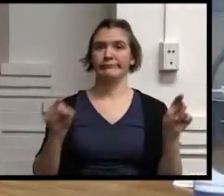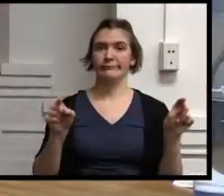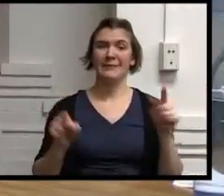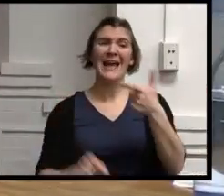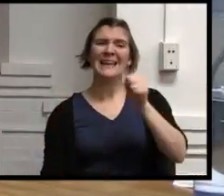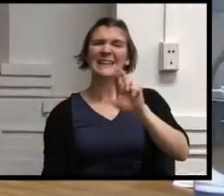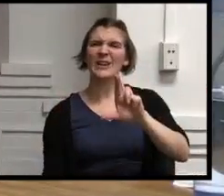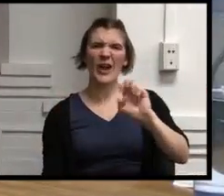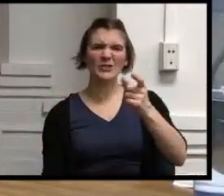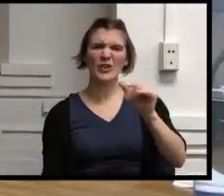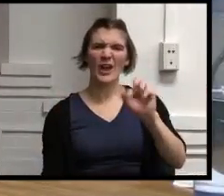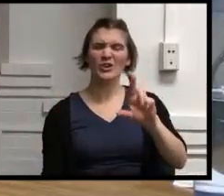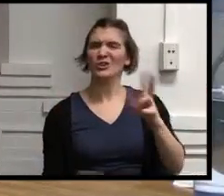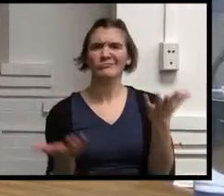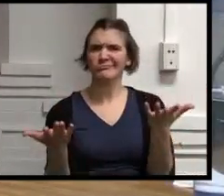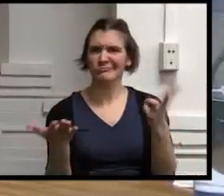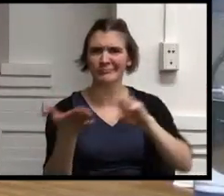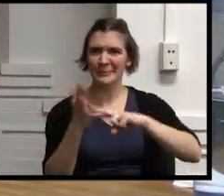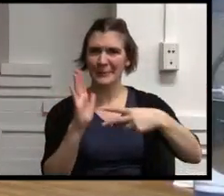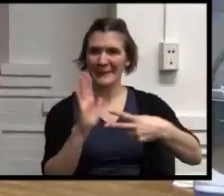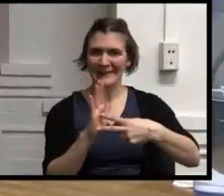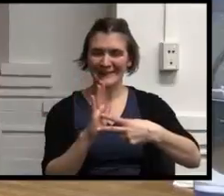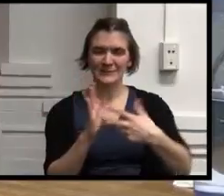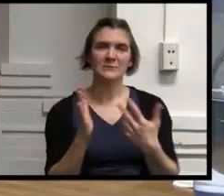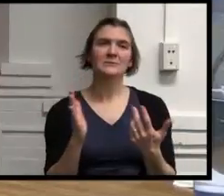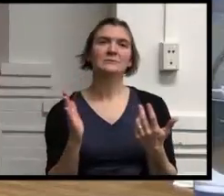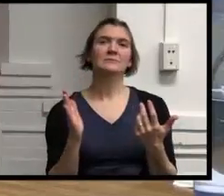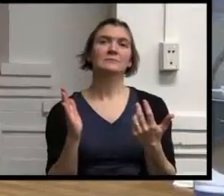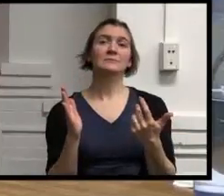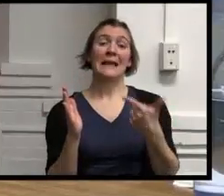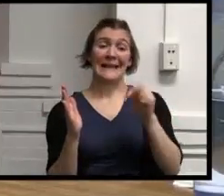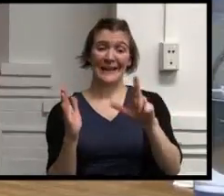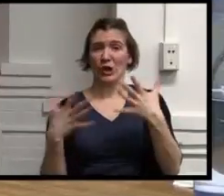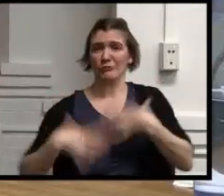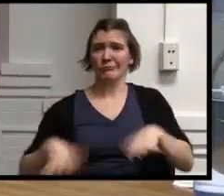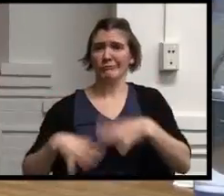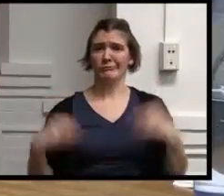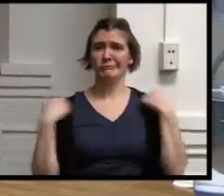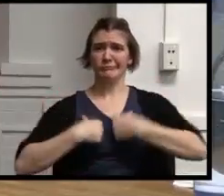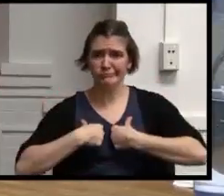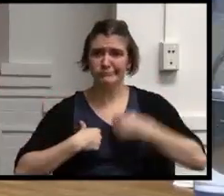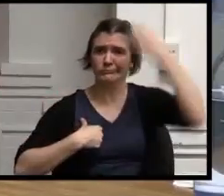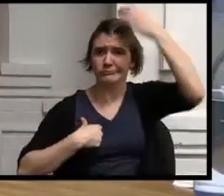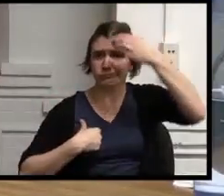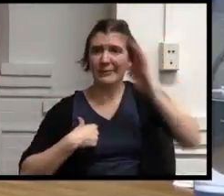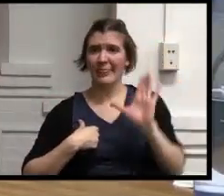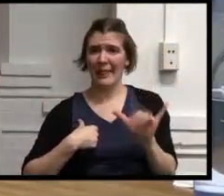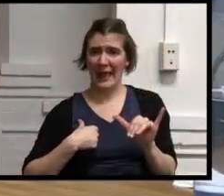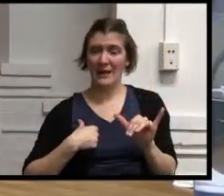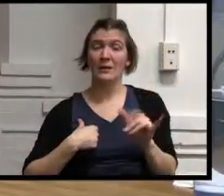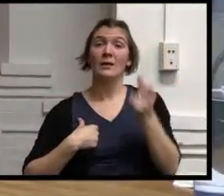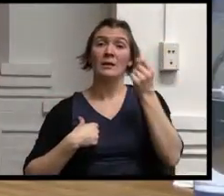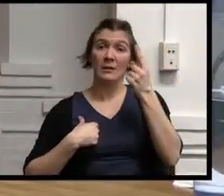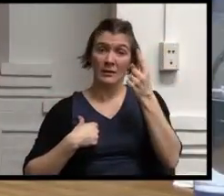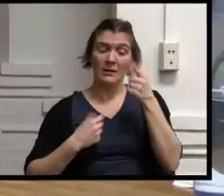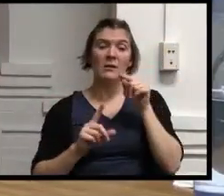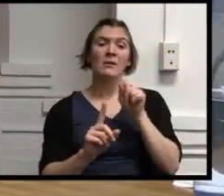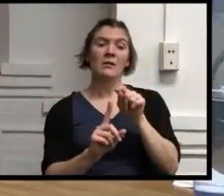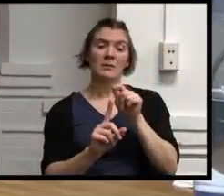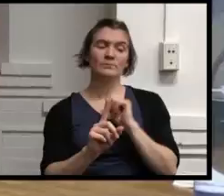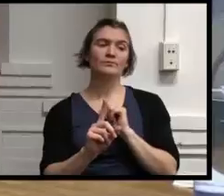Gear extractor is a term that is specific to this very large, very